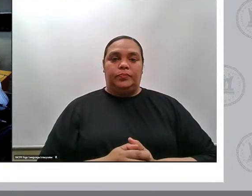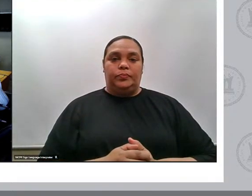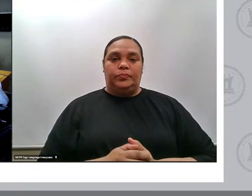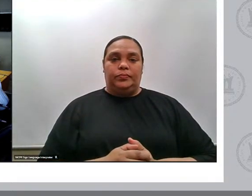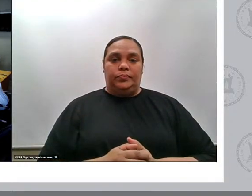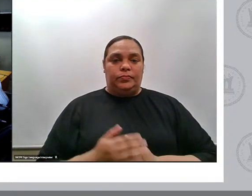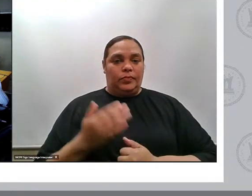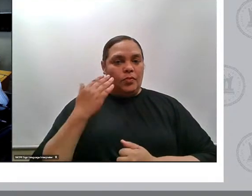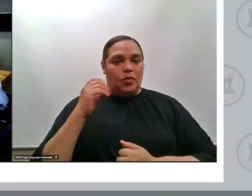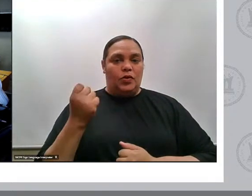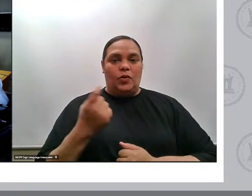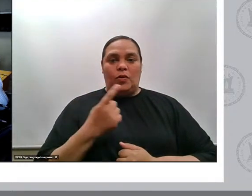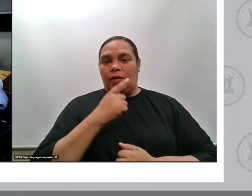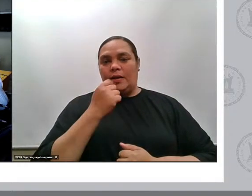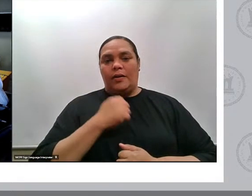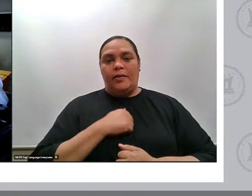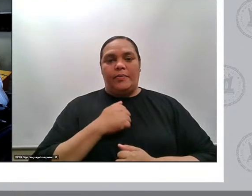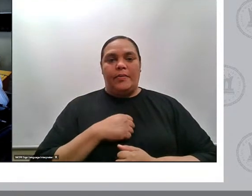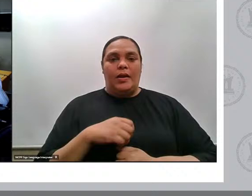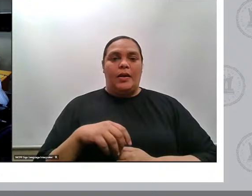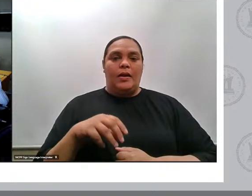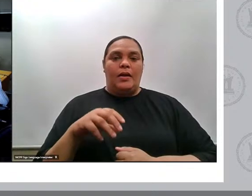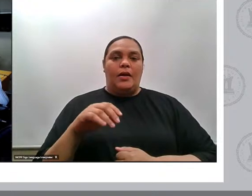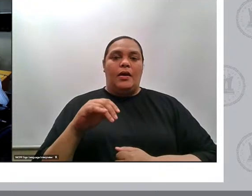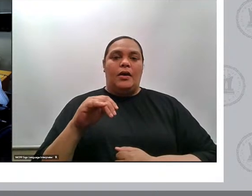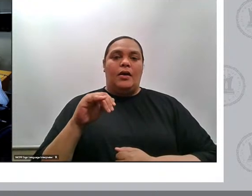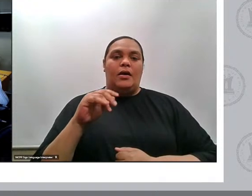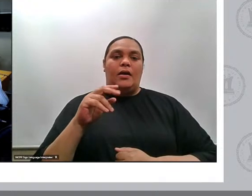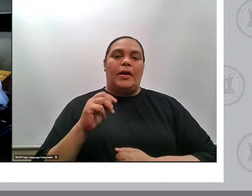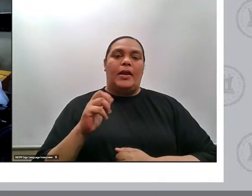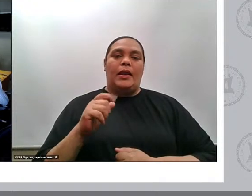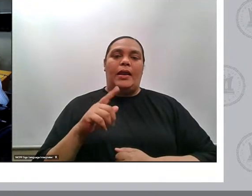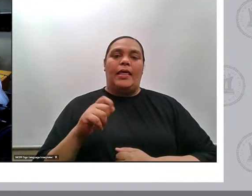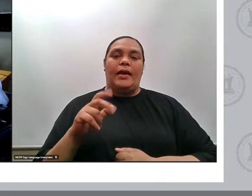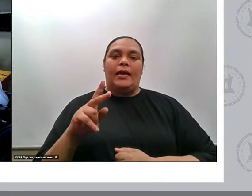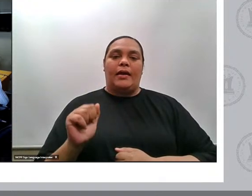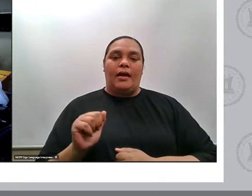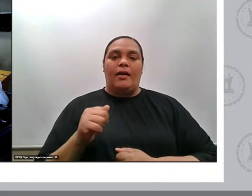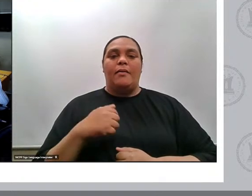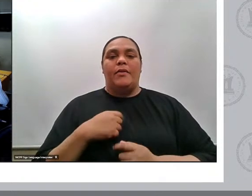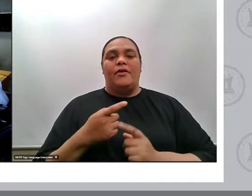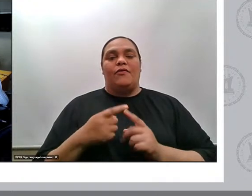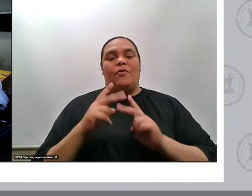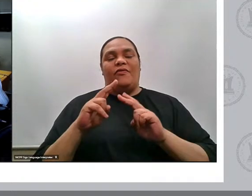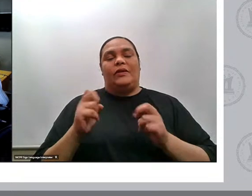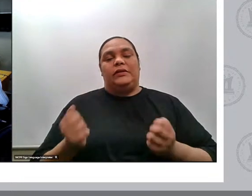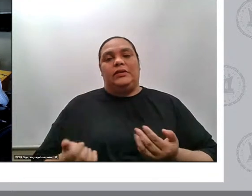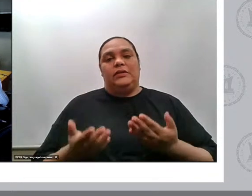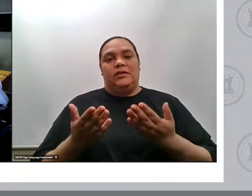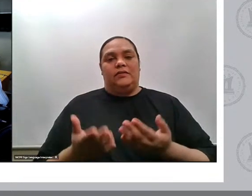Good morning all. My name is Jan Moluleka. I'm a manager at Nexus Forensic Services.